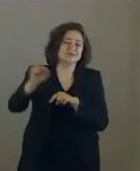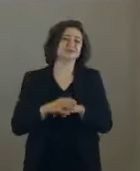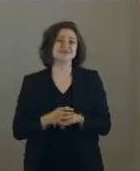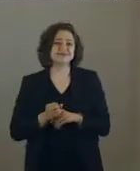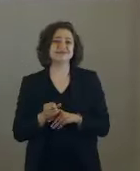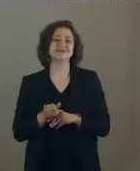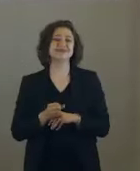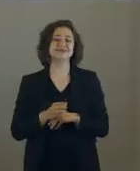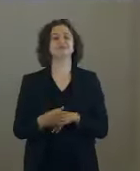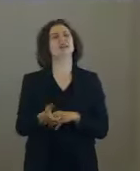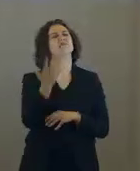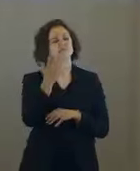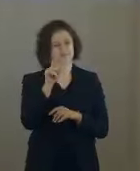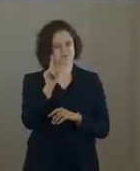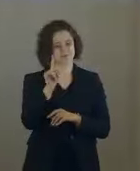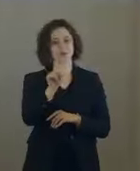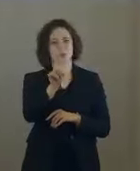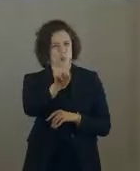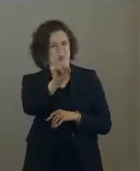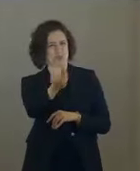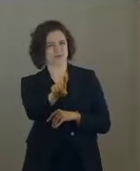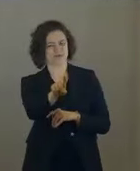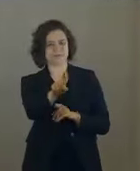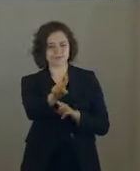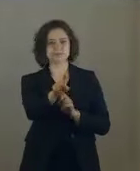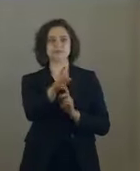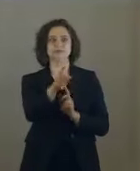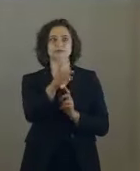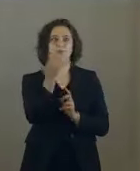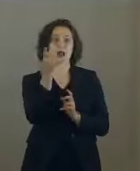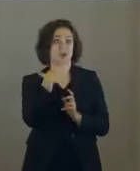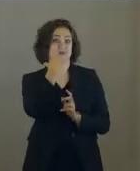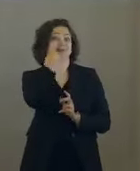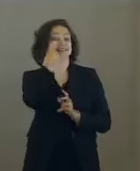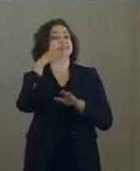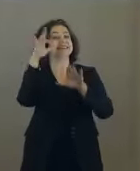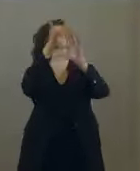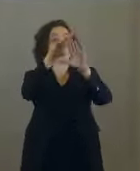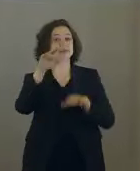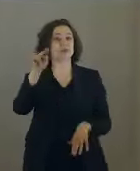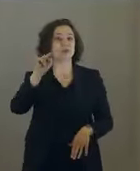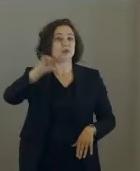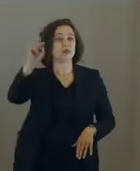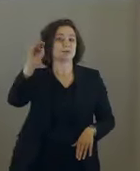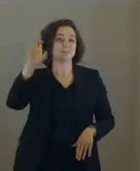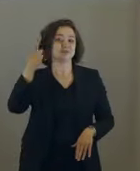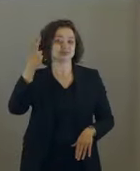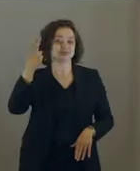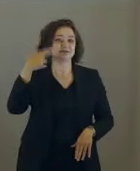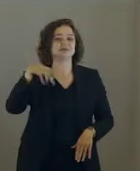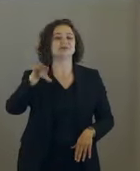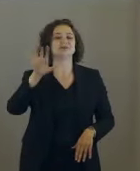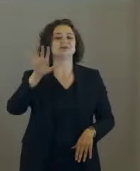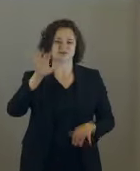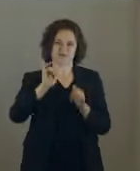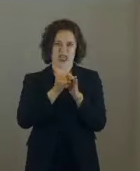one question that I have, and this is mainly just because I was just recently up in Northern Michigan, how does the